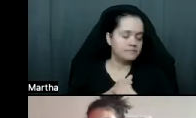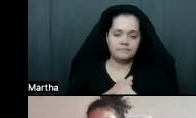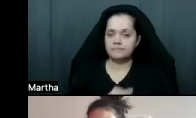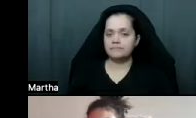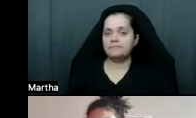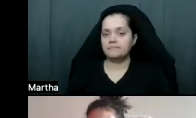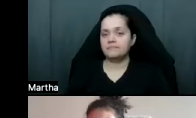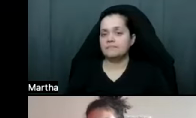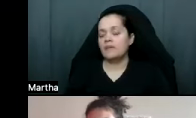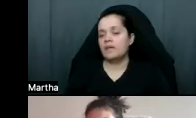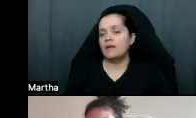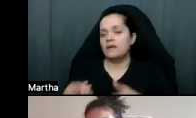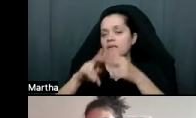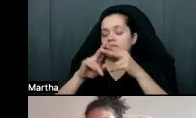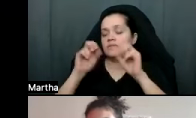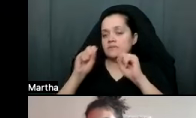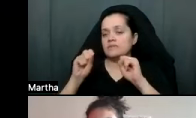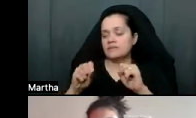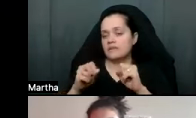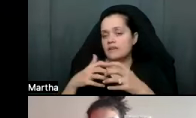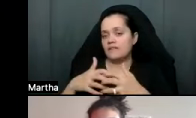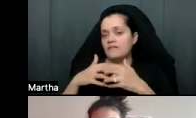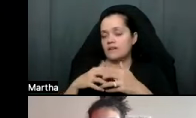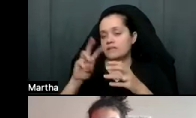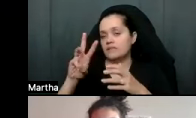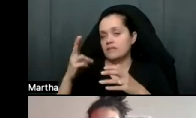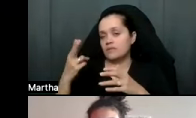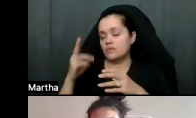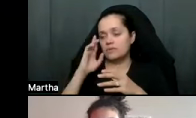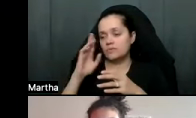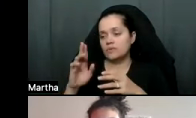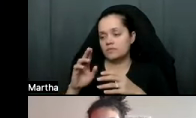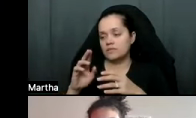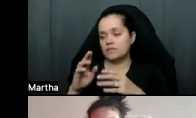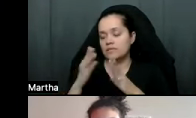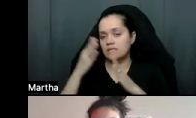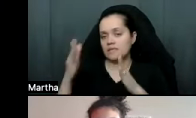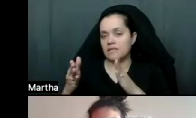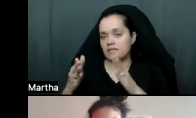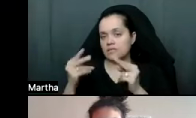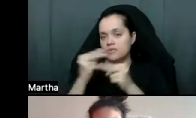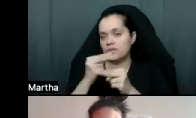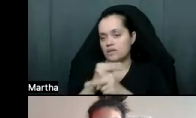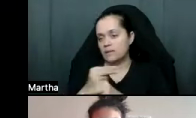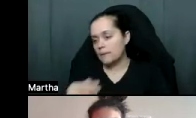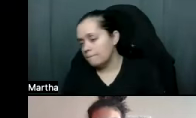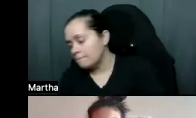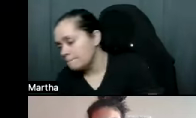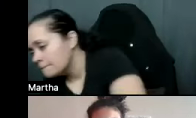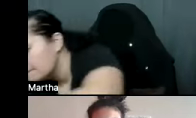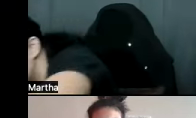and increases the likelihood then that factories and warehouses would be next to the interstate highway.